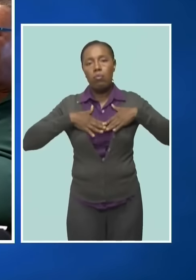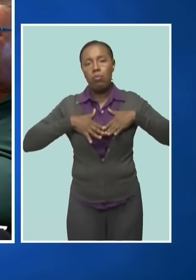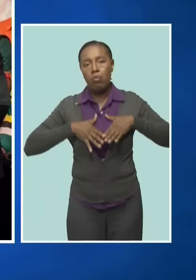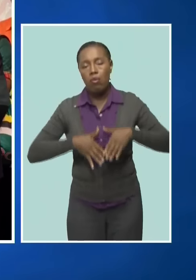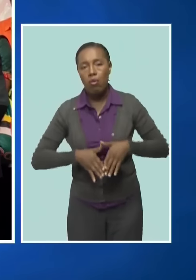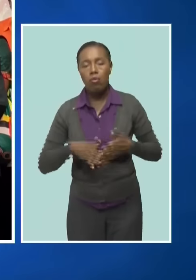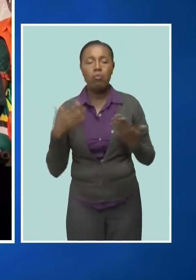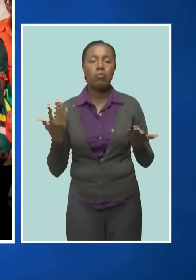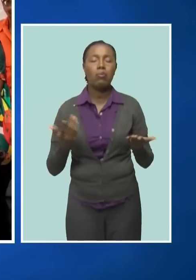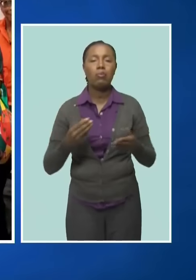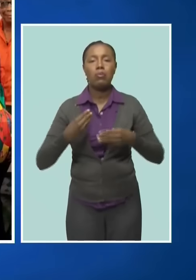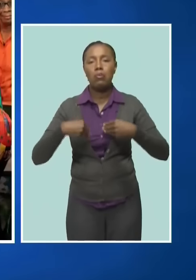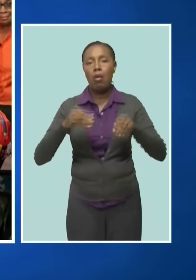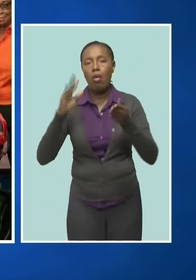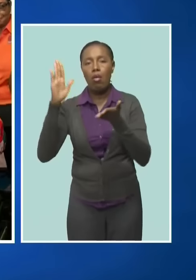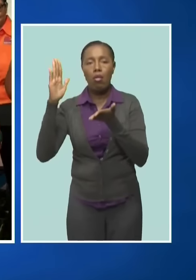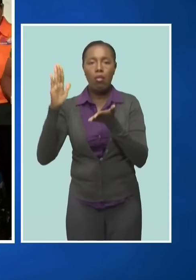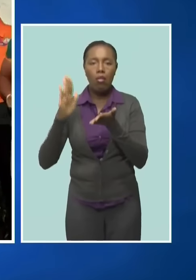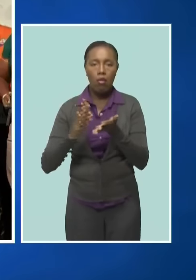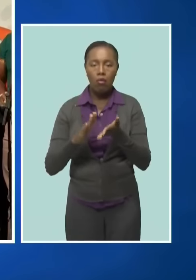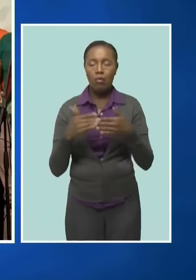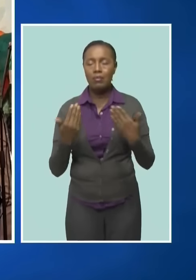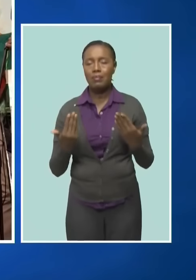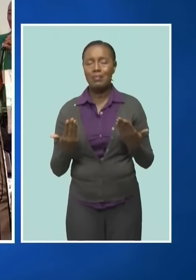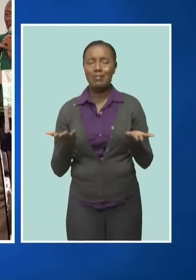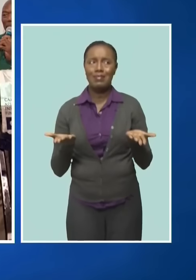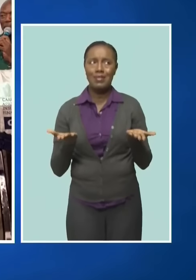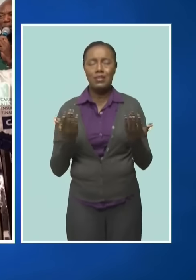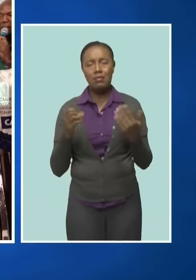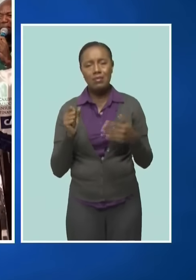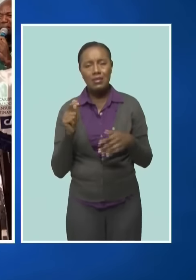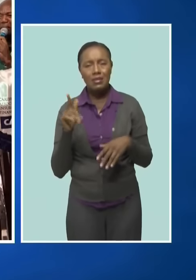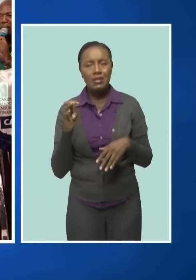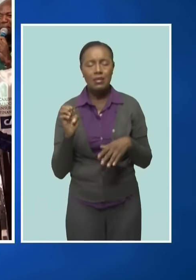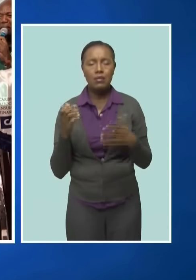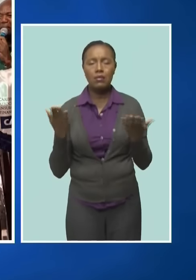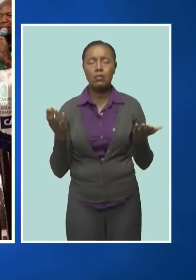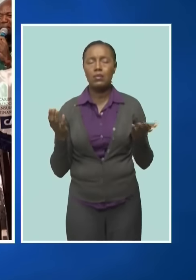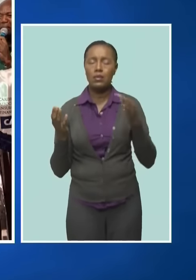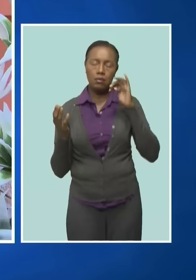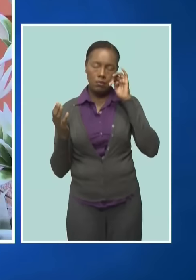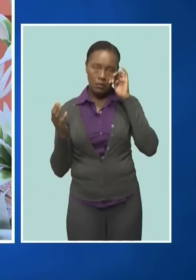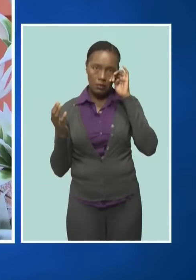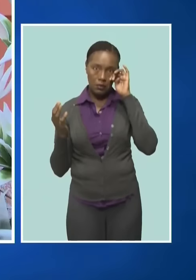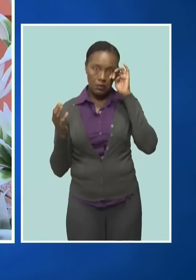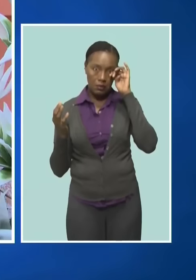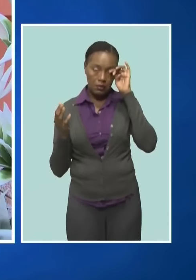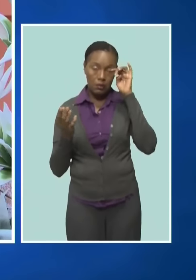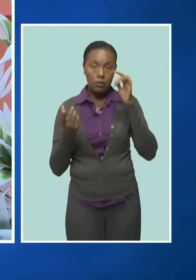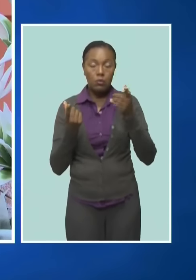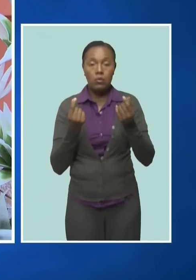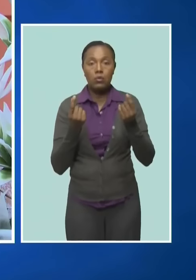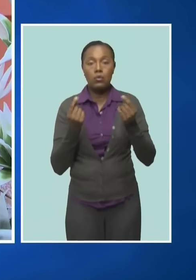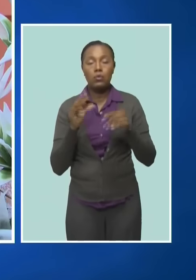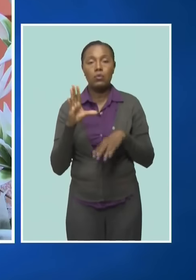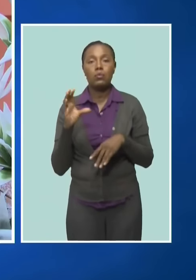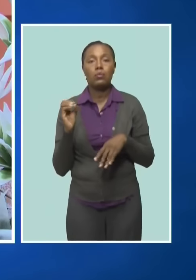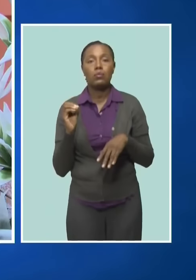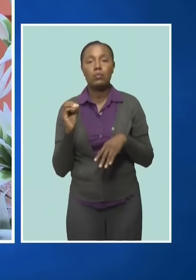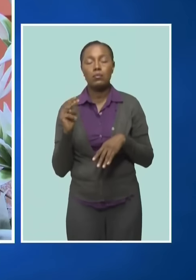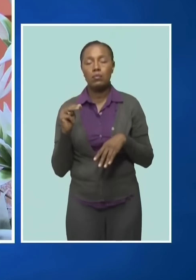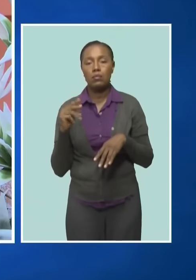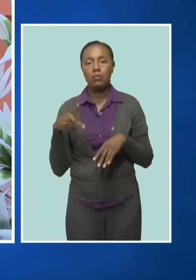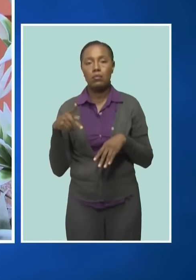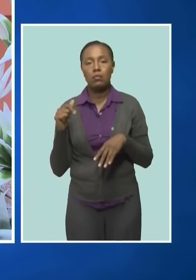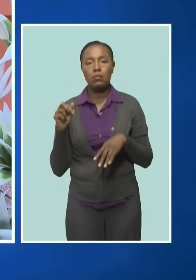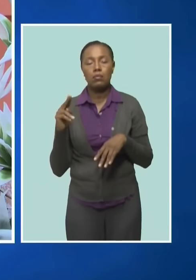low sales, and not just sales, but once sales dip in companies, you'll appreciate that